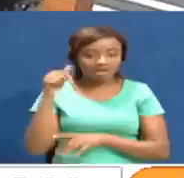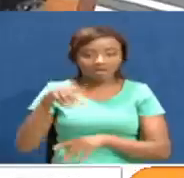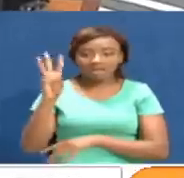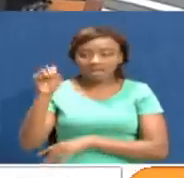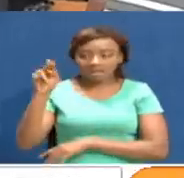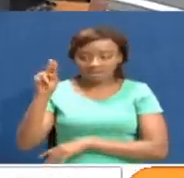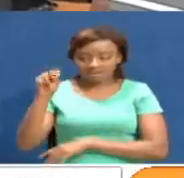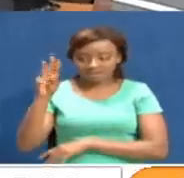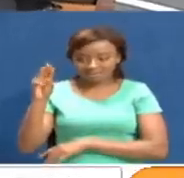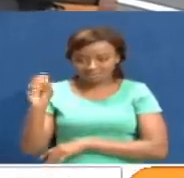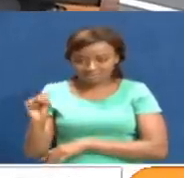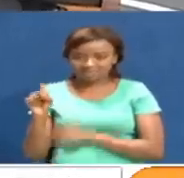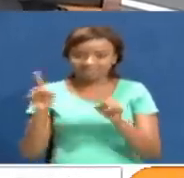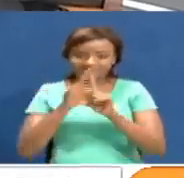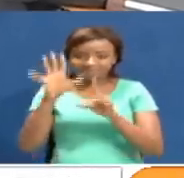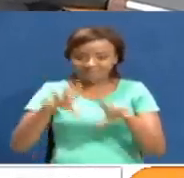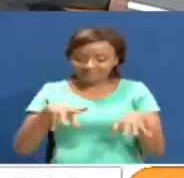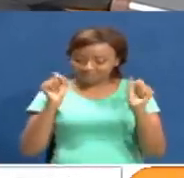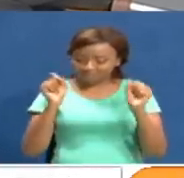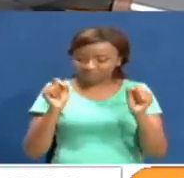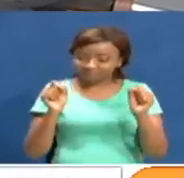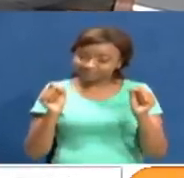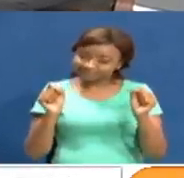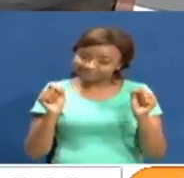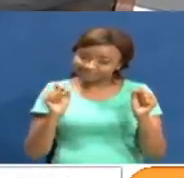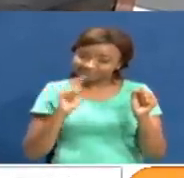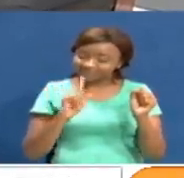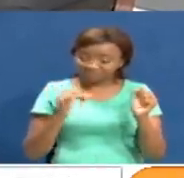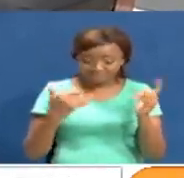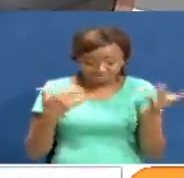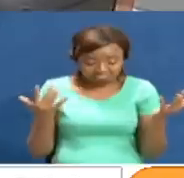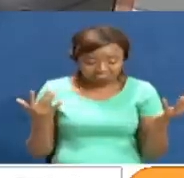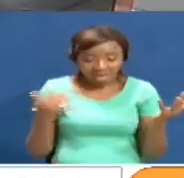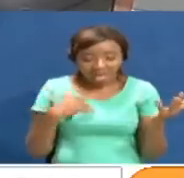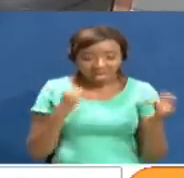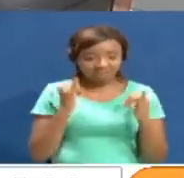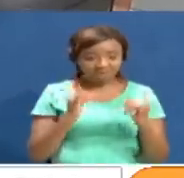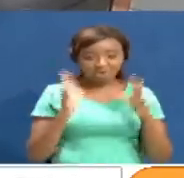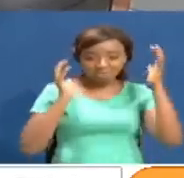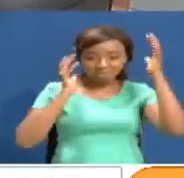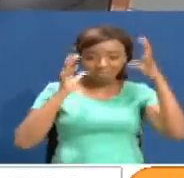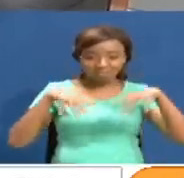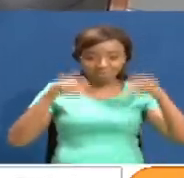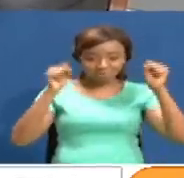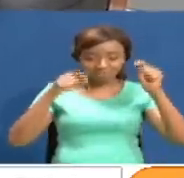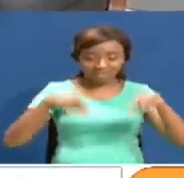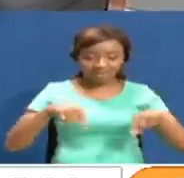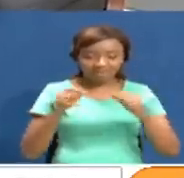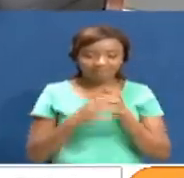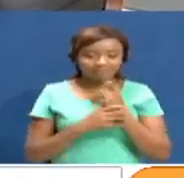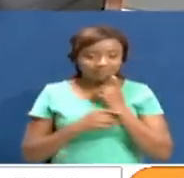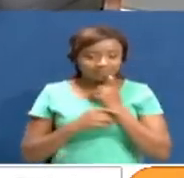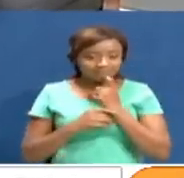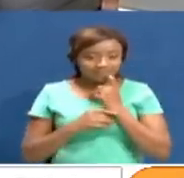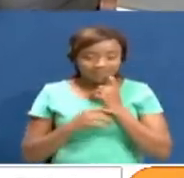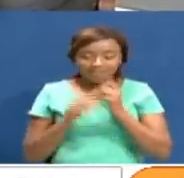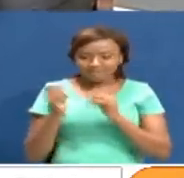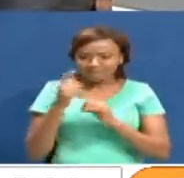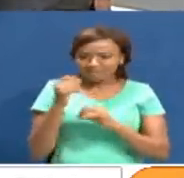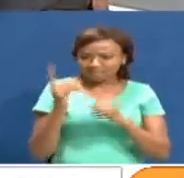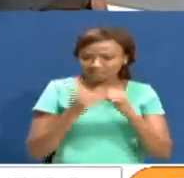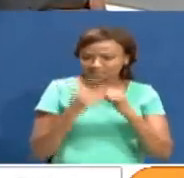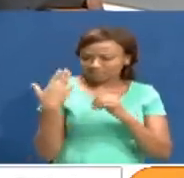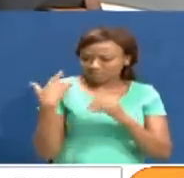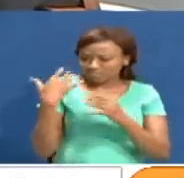Metropolitan Services, NMS. He's the man in charge. He says, there's a new sheriff in town. I love it. By the way, 6 months ago, the governor